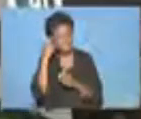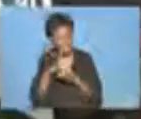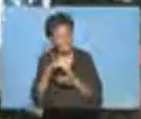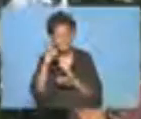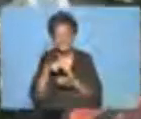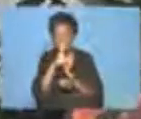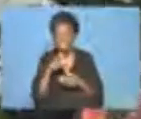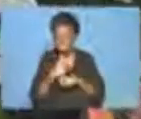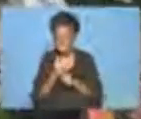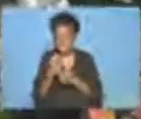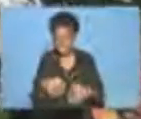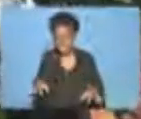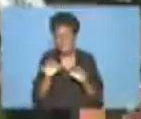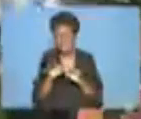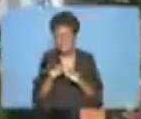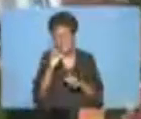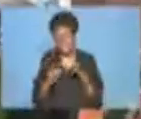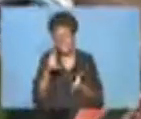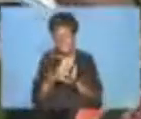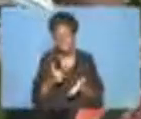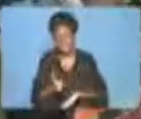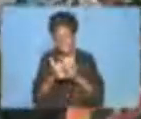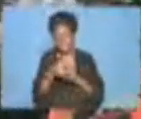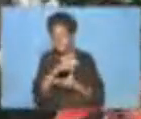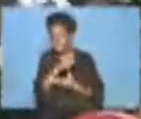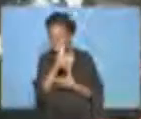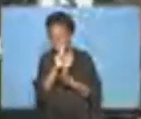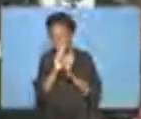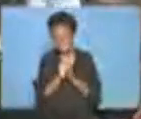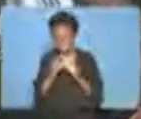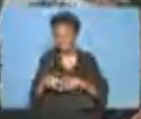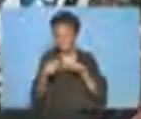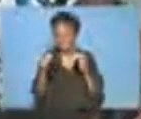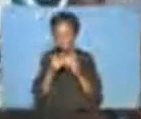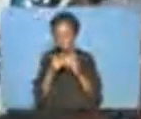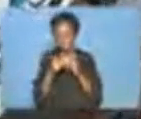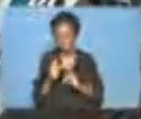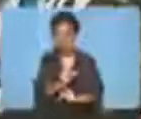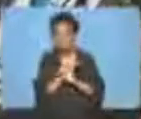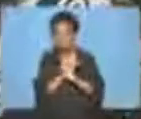any legislation to offer more protection and resources, for example,